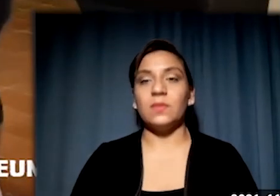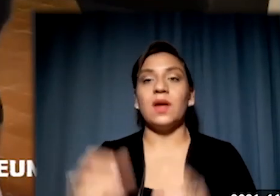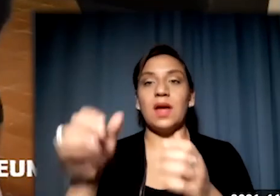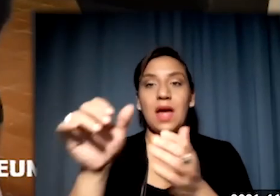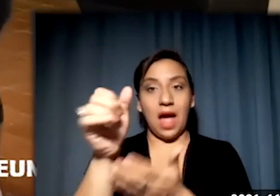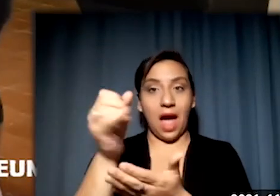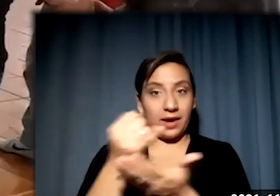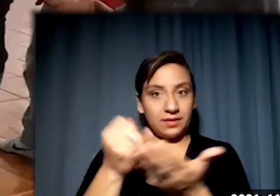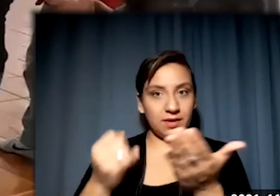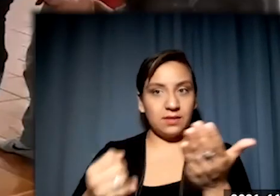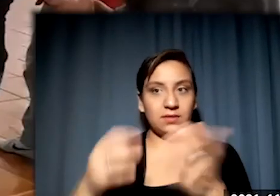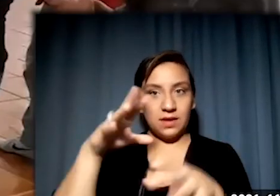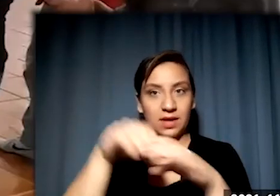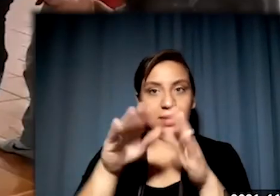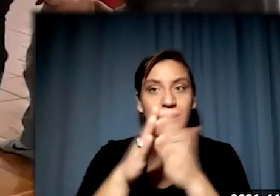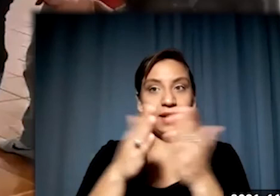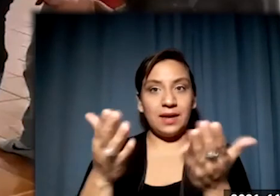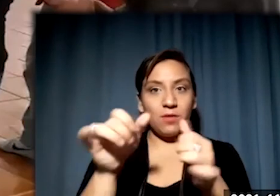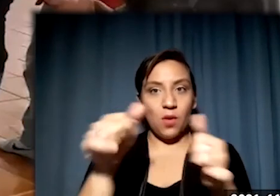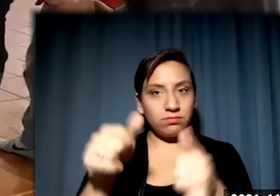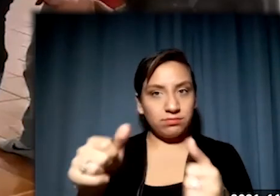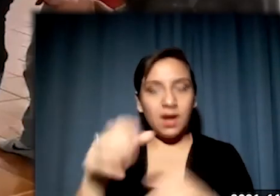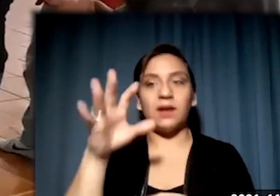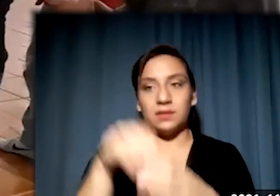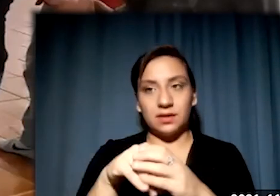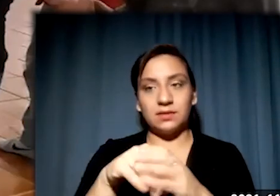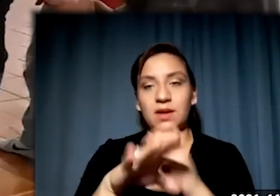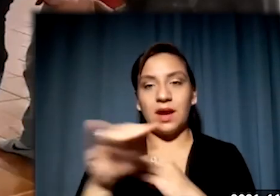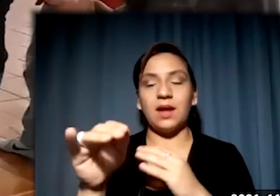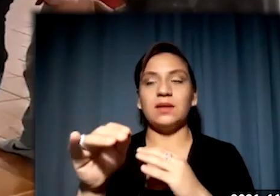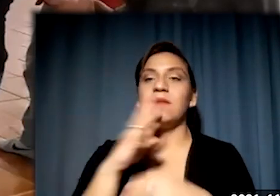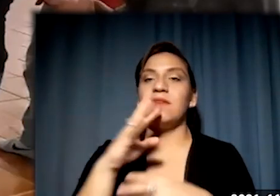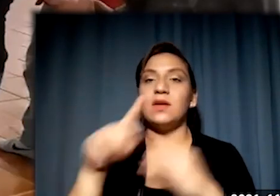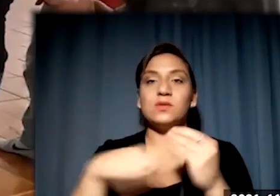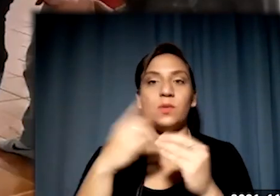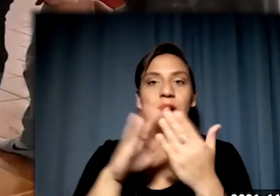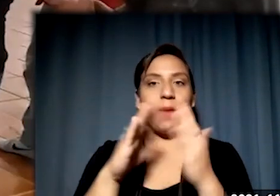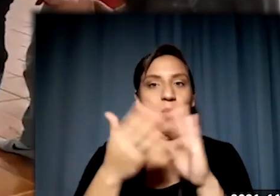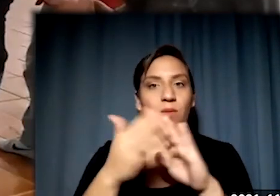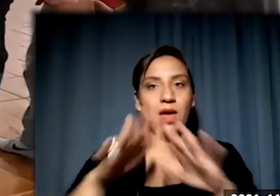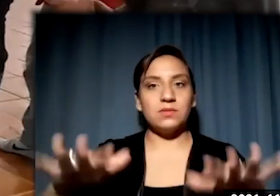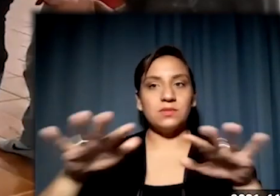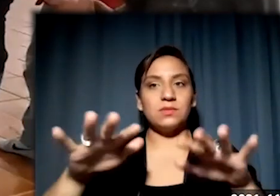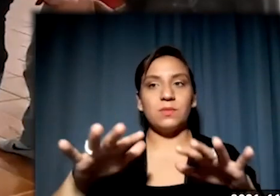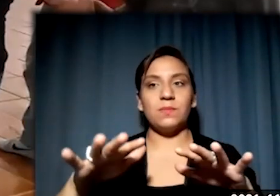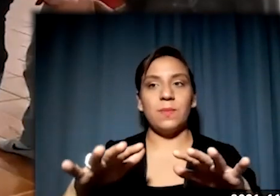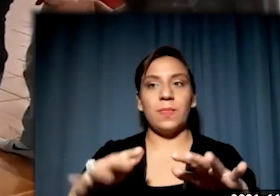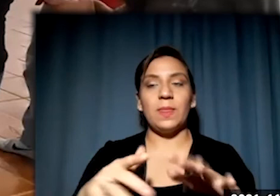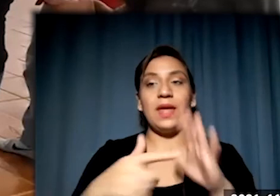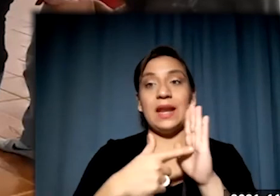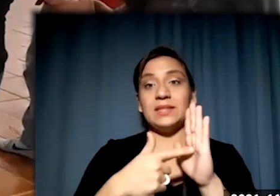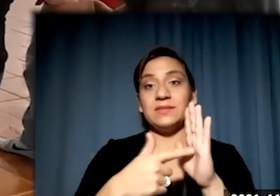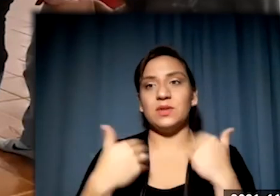the publication. The text on the panels of the exhibit had the titles of each chapter of the